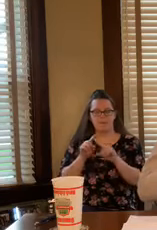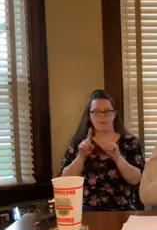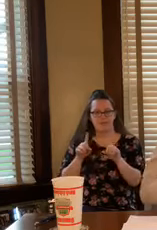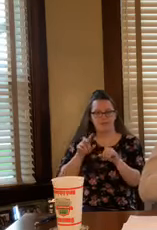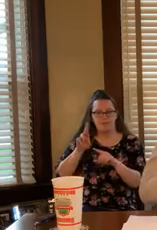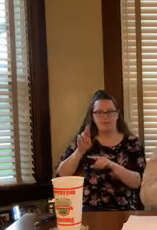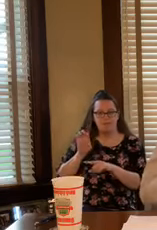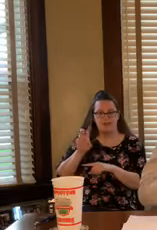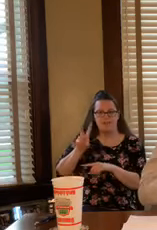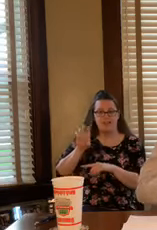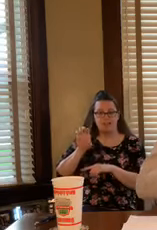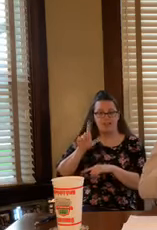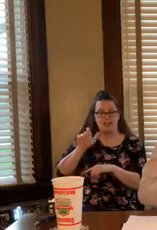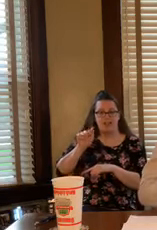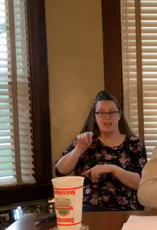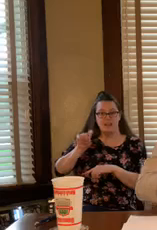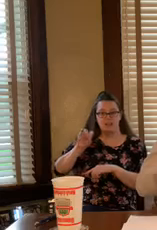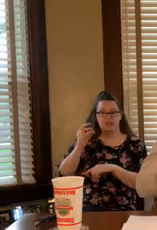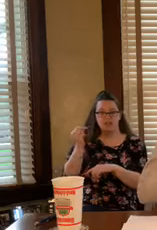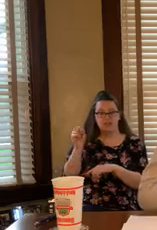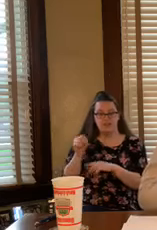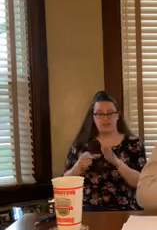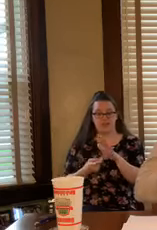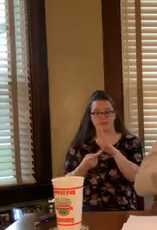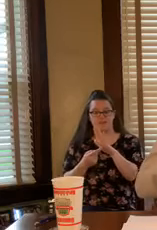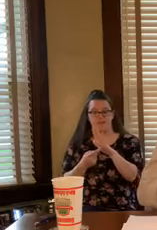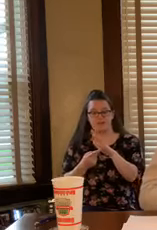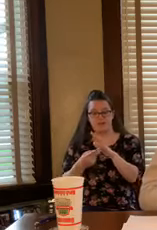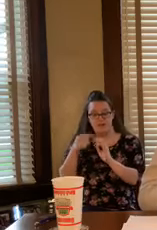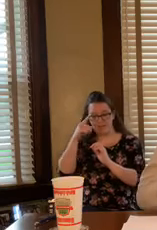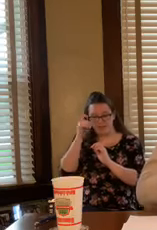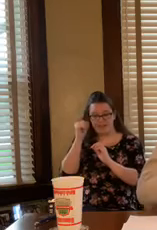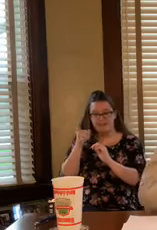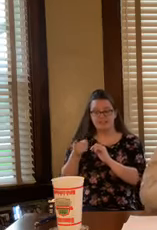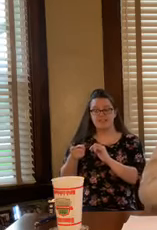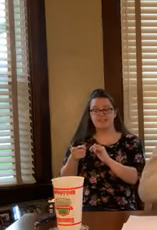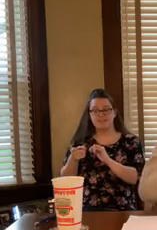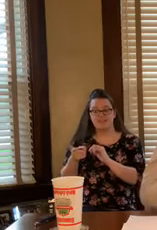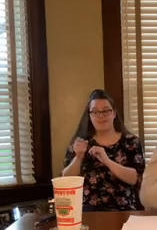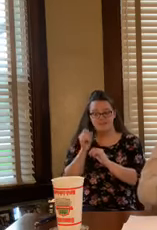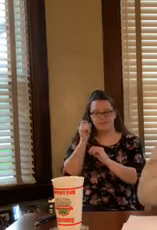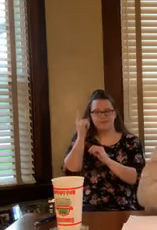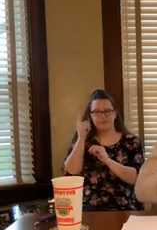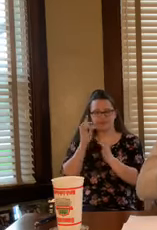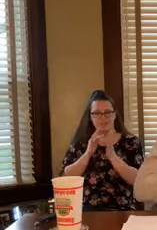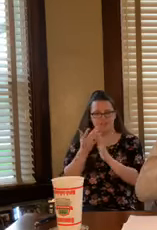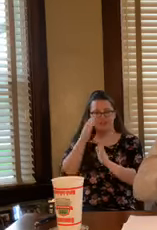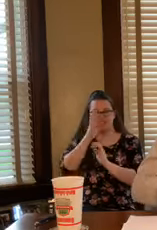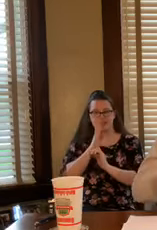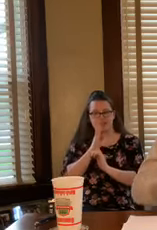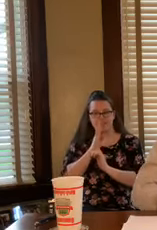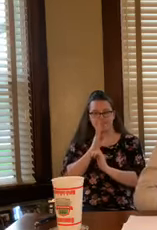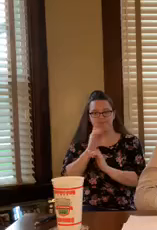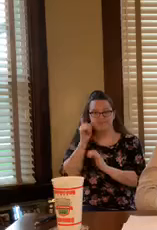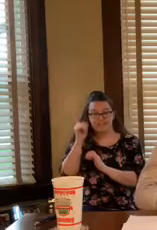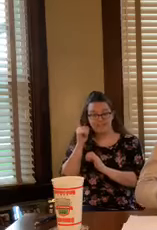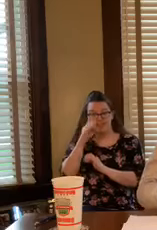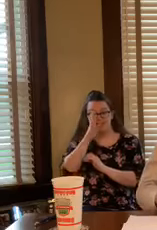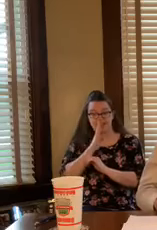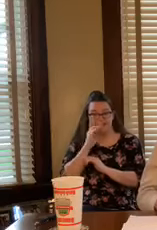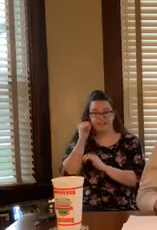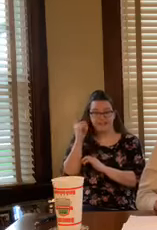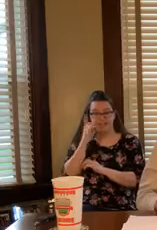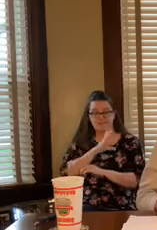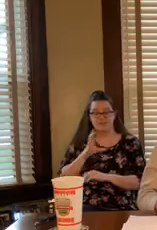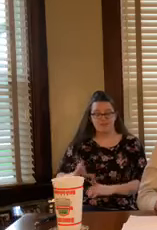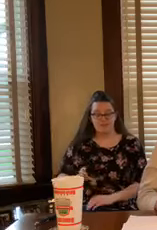of Peter, that Peter realized that Jesus was God. Jesus is God. He is the Christ. And